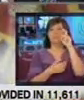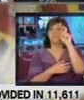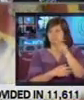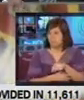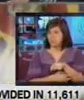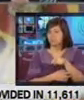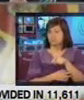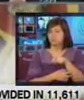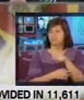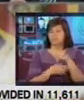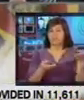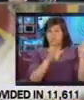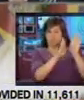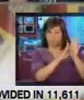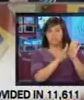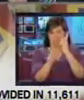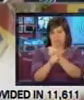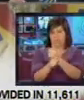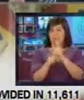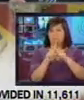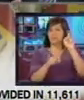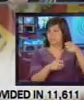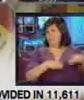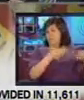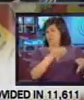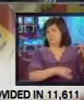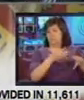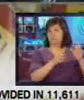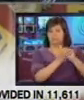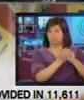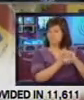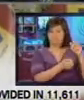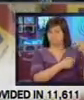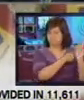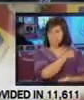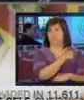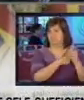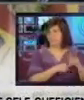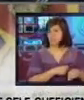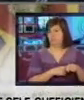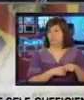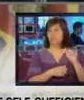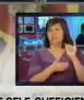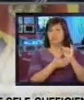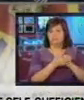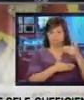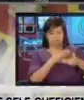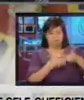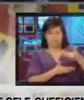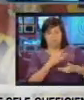put a closure, but there should be justice. There should be reckoning. And that process